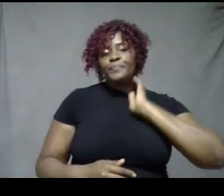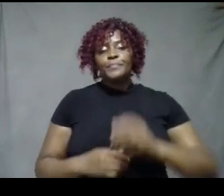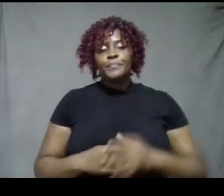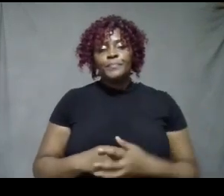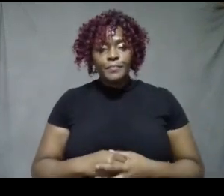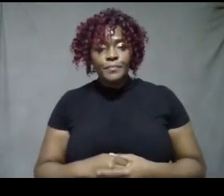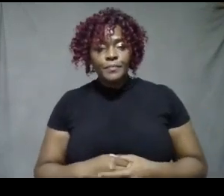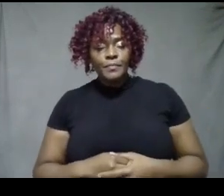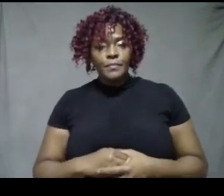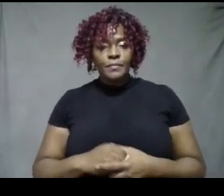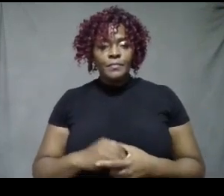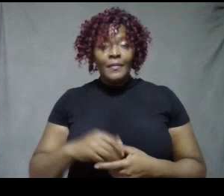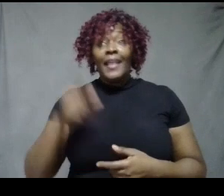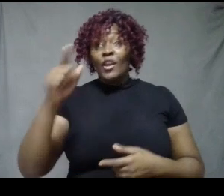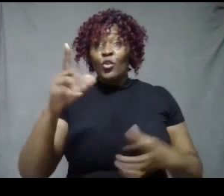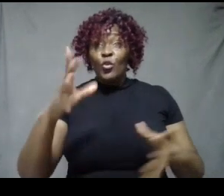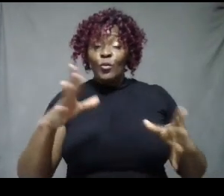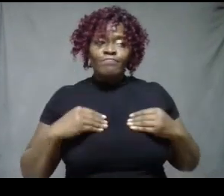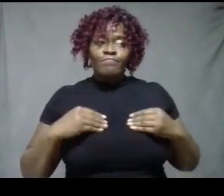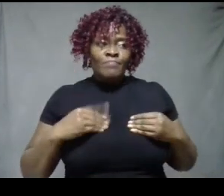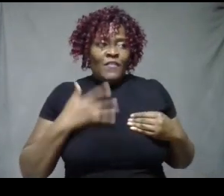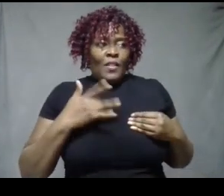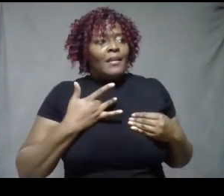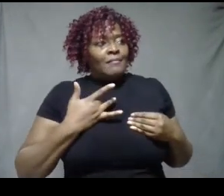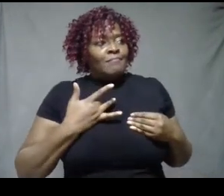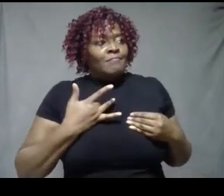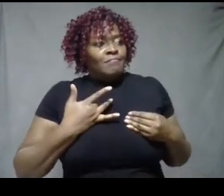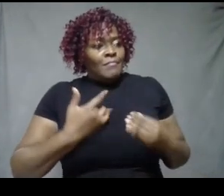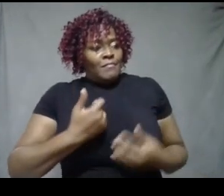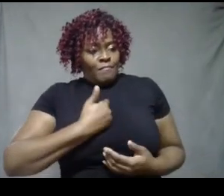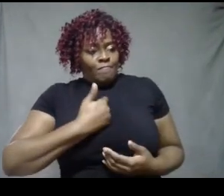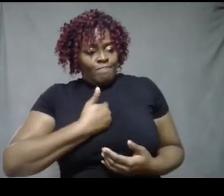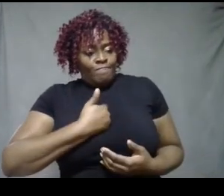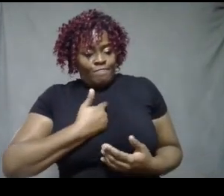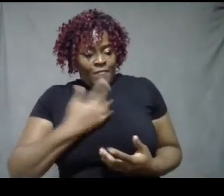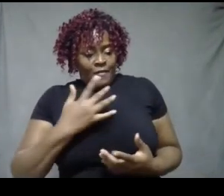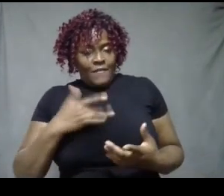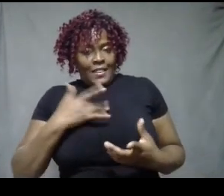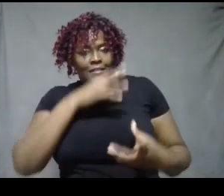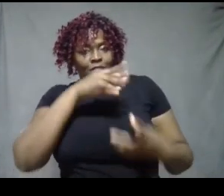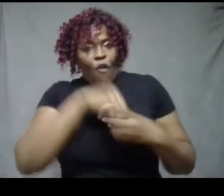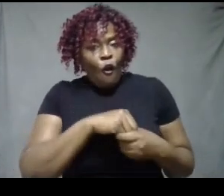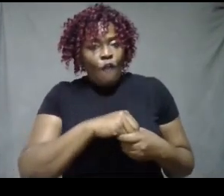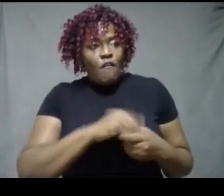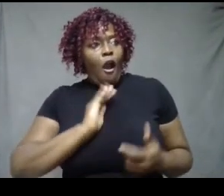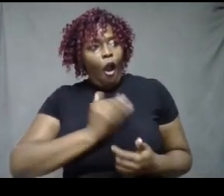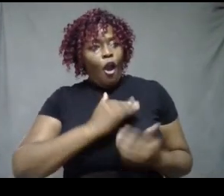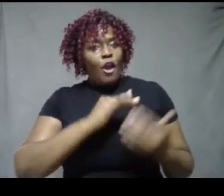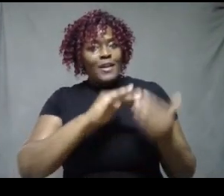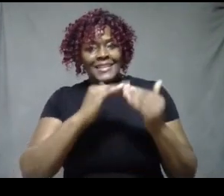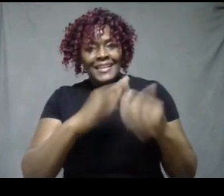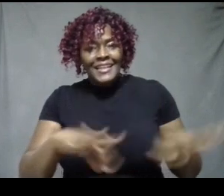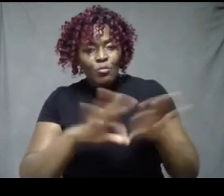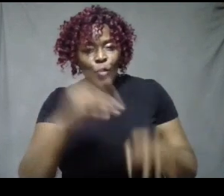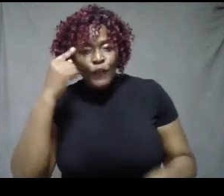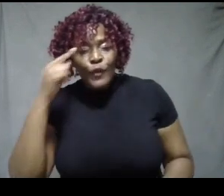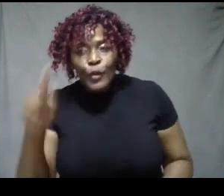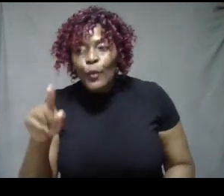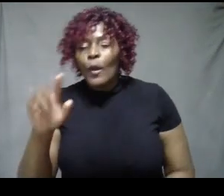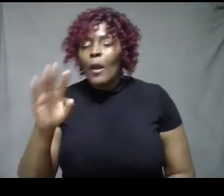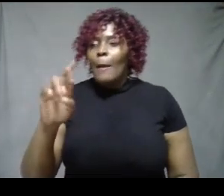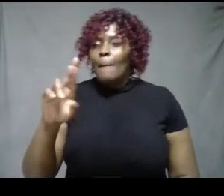you're taking it personally. Our city is important to us. I know, Harvey, it's very important to you. Bradley Miller, it is important to you. You've